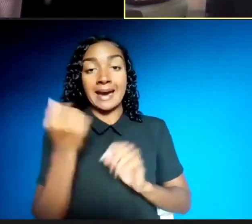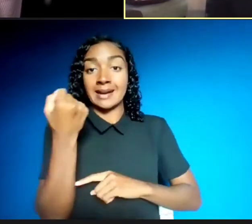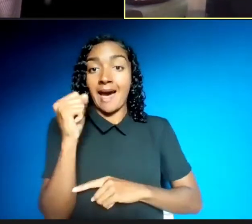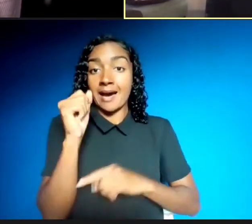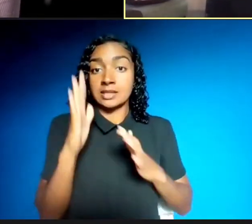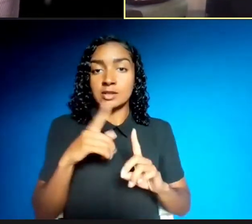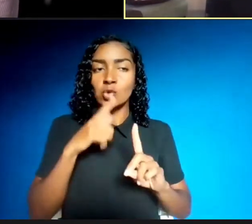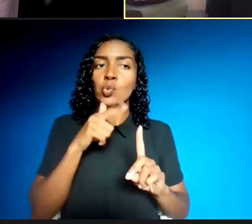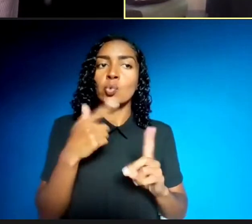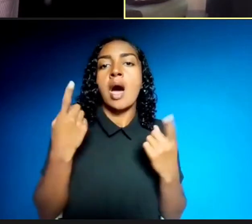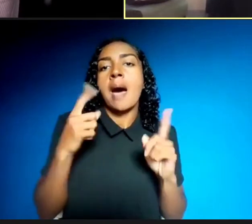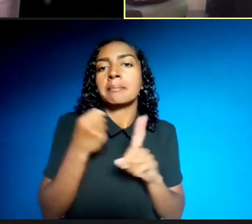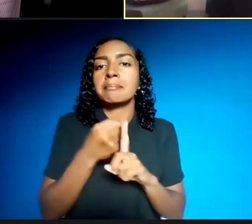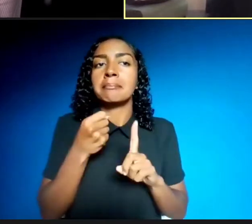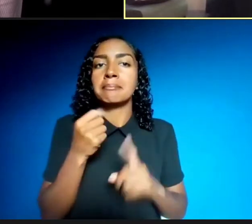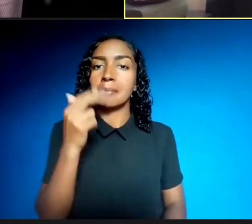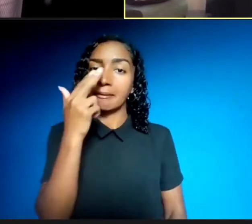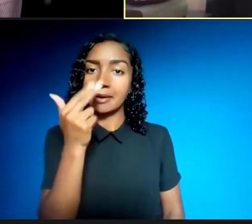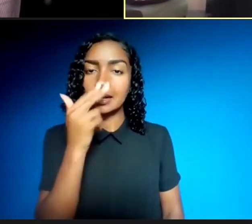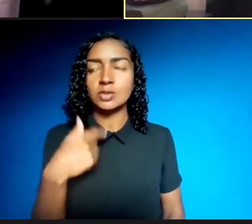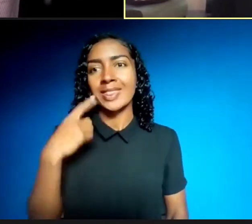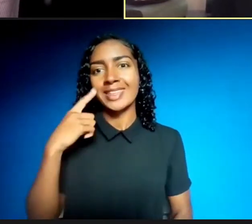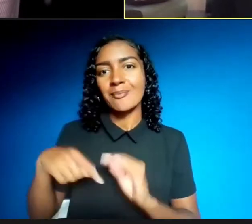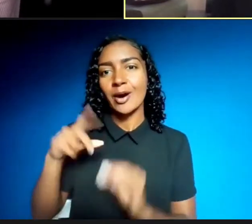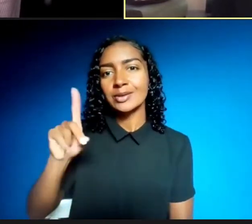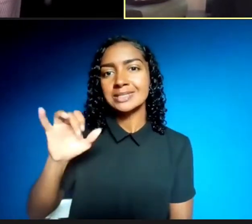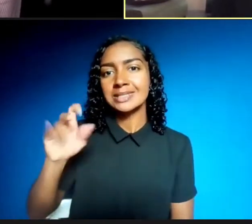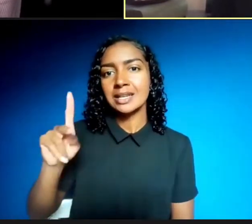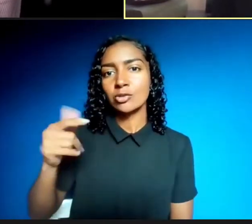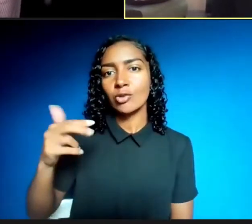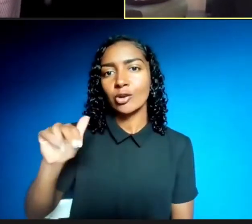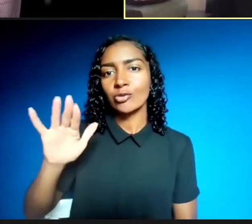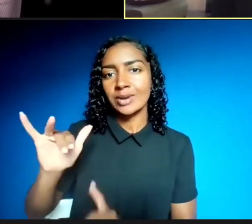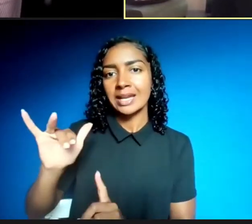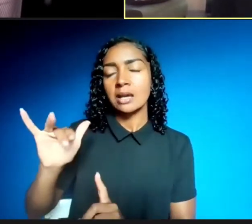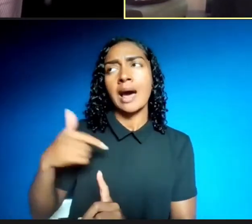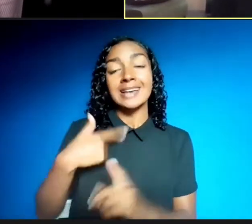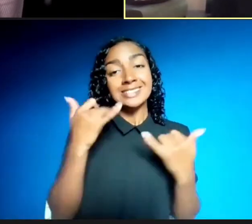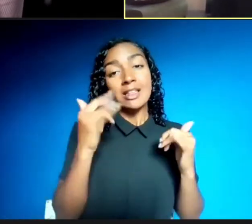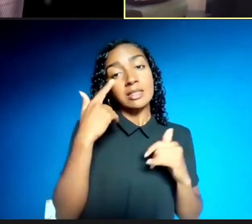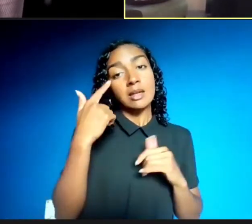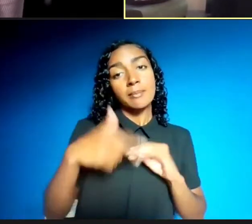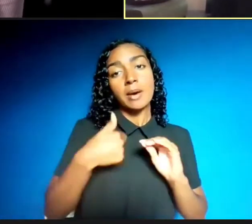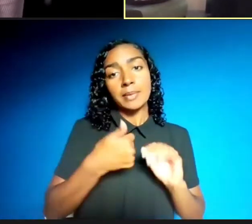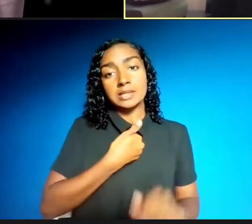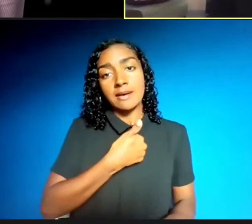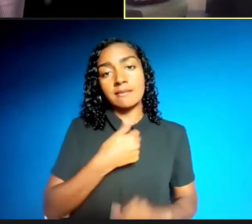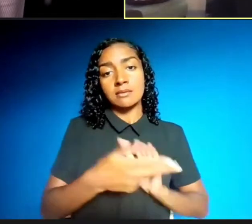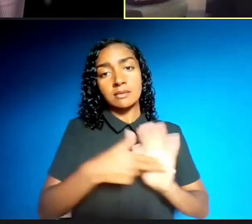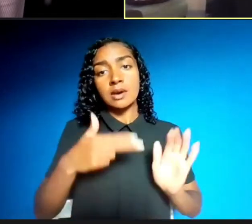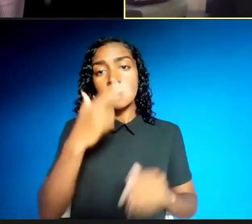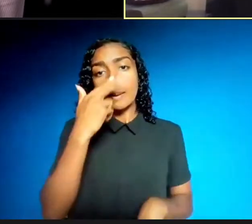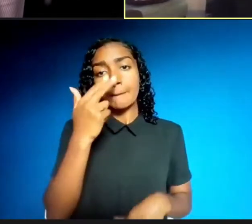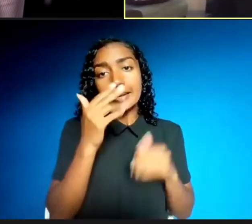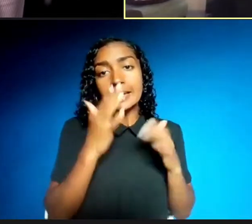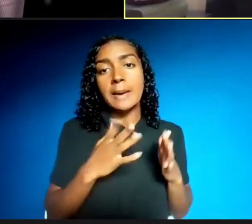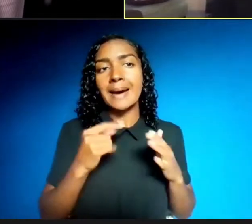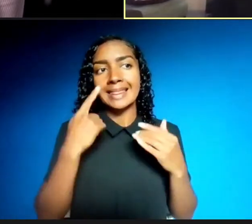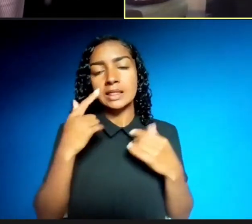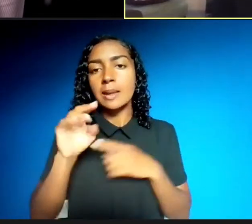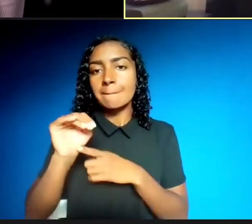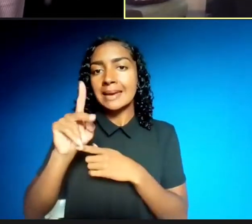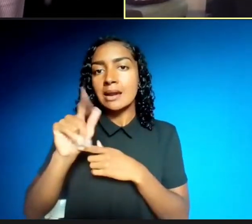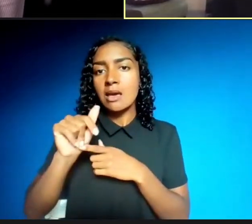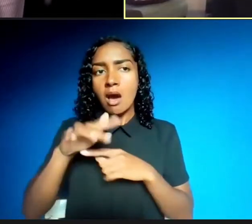at Dick Gregory's story, and while I still think of myself as a comedian, I think the media landscape has changed where there is more space for people. Like if